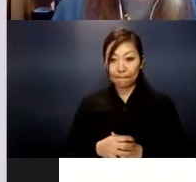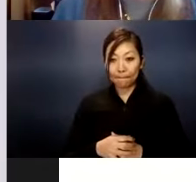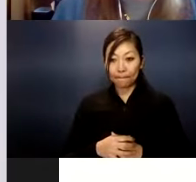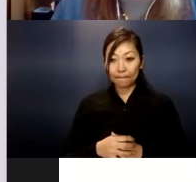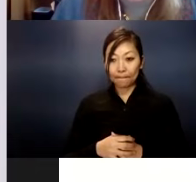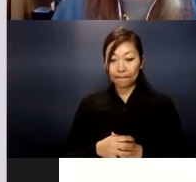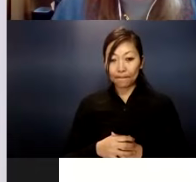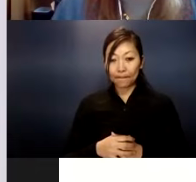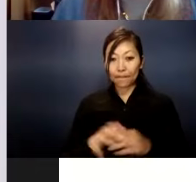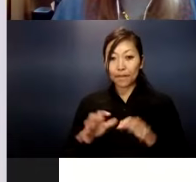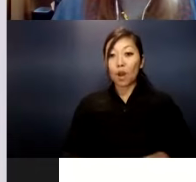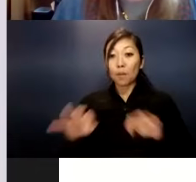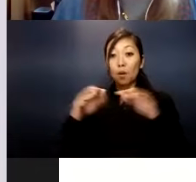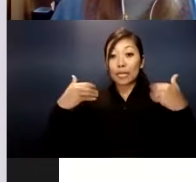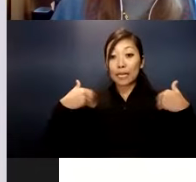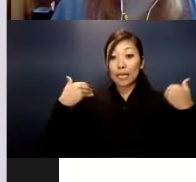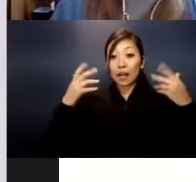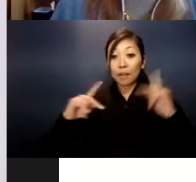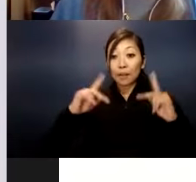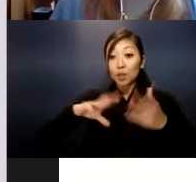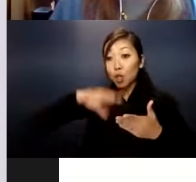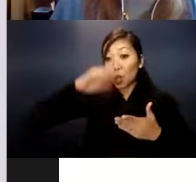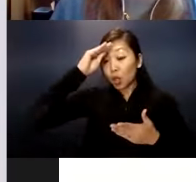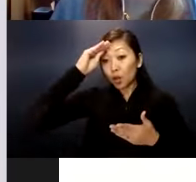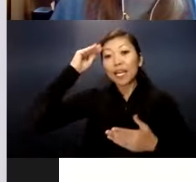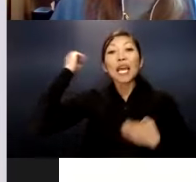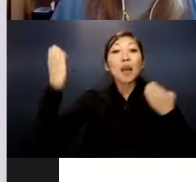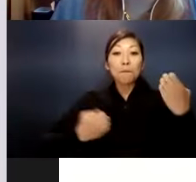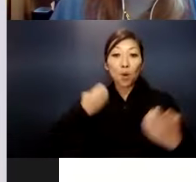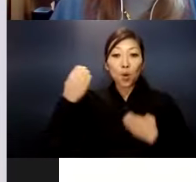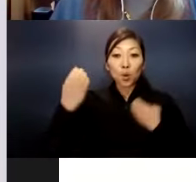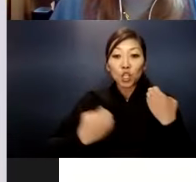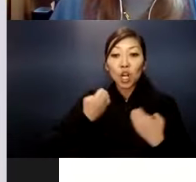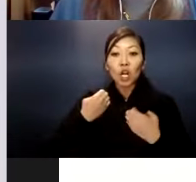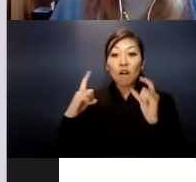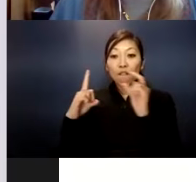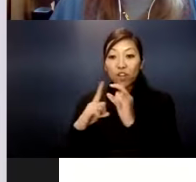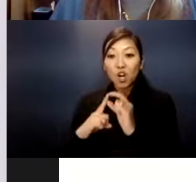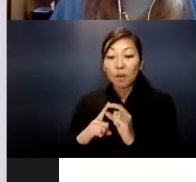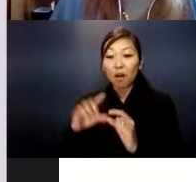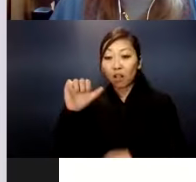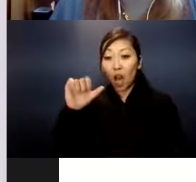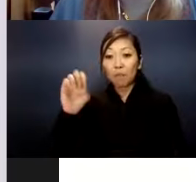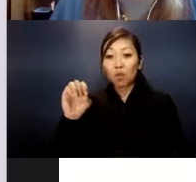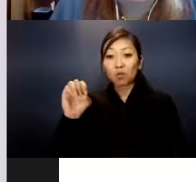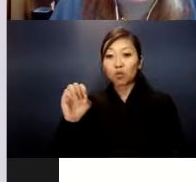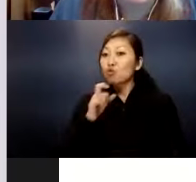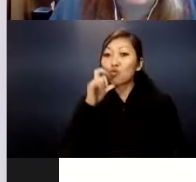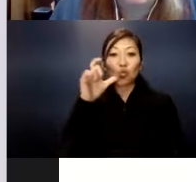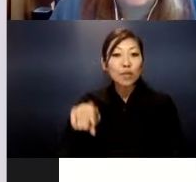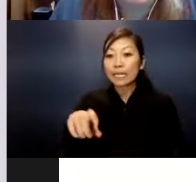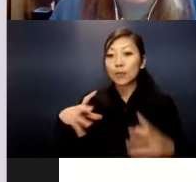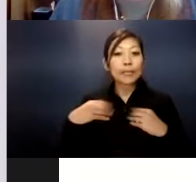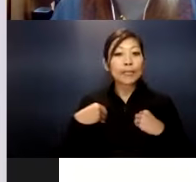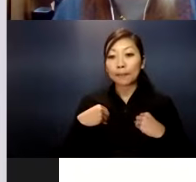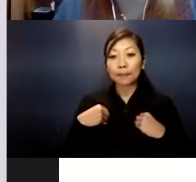tell these young people that they don't have to put up with emotional and verbal abuse. They don't have to if somebody's boyfriend is